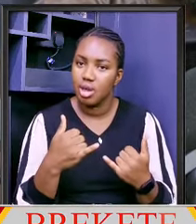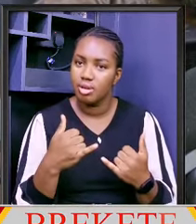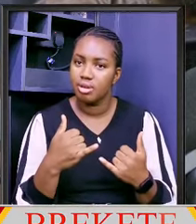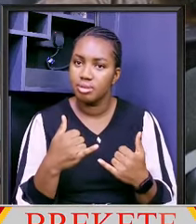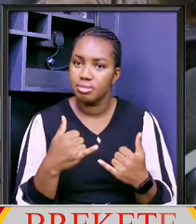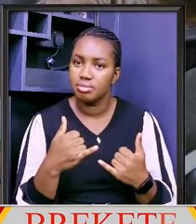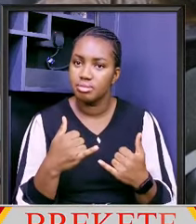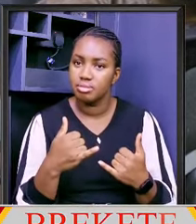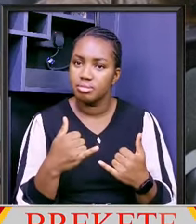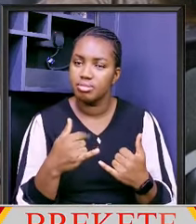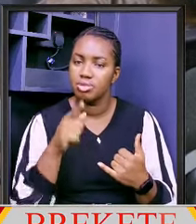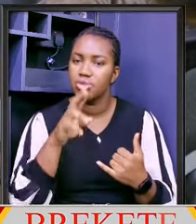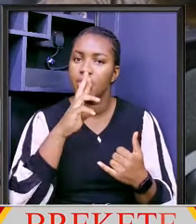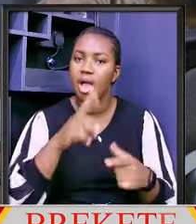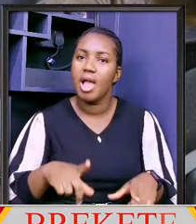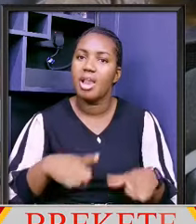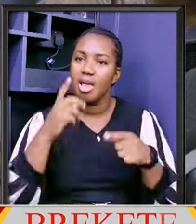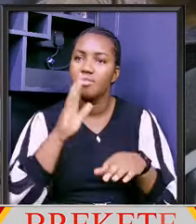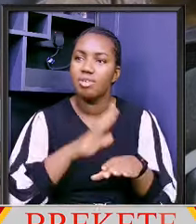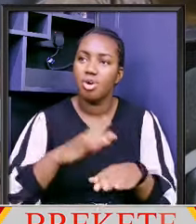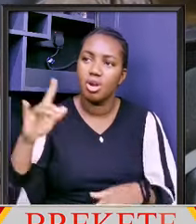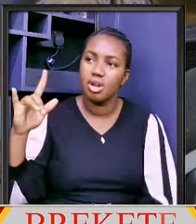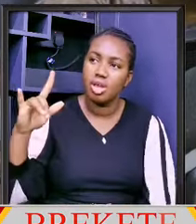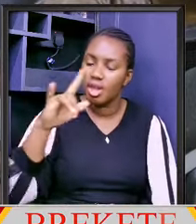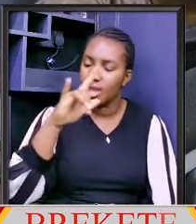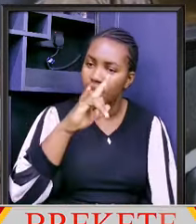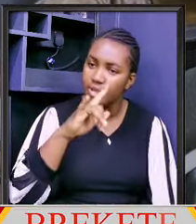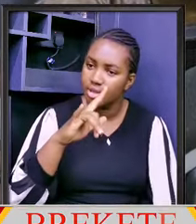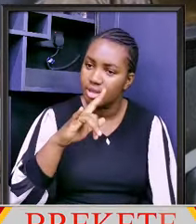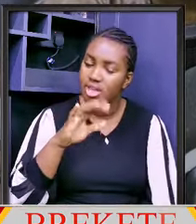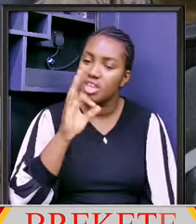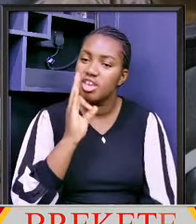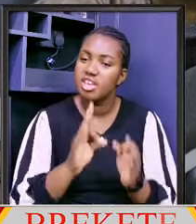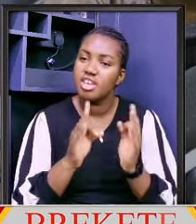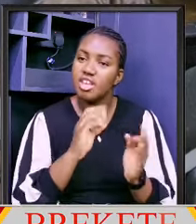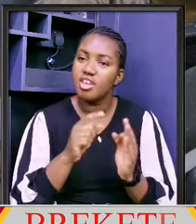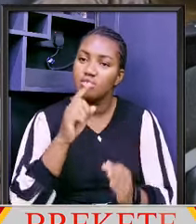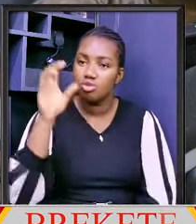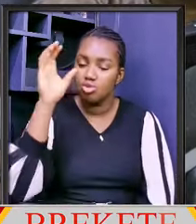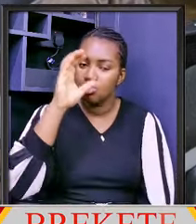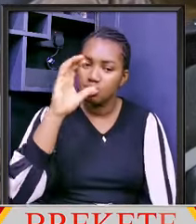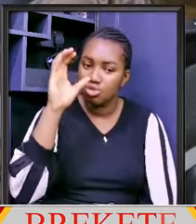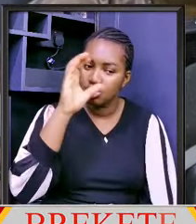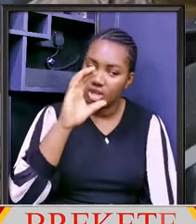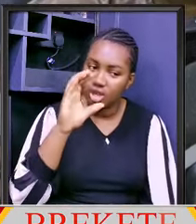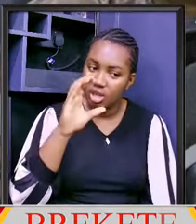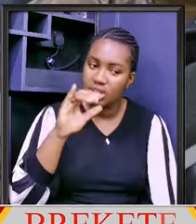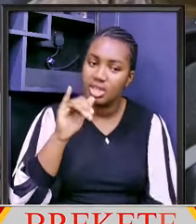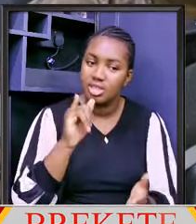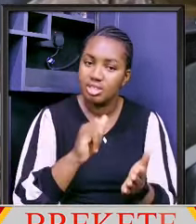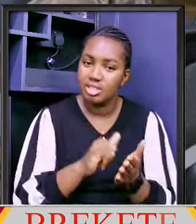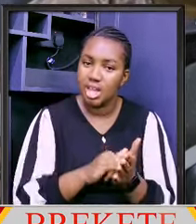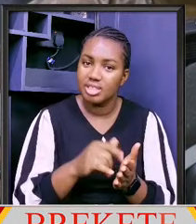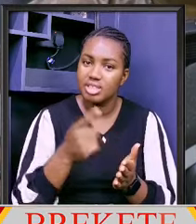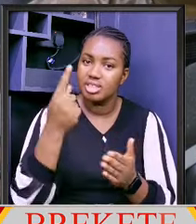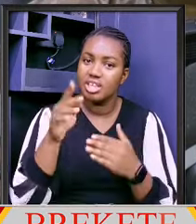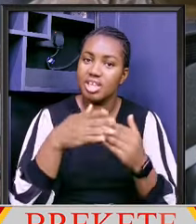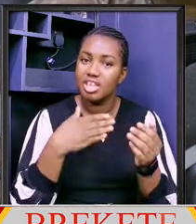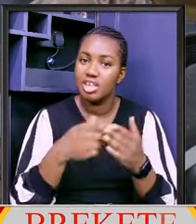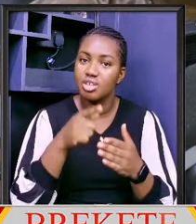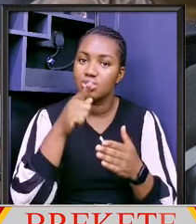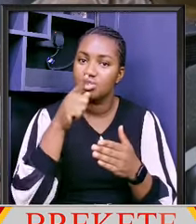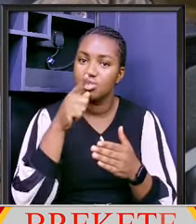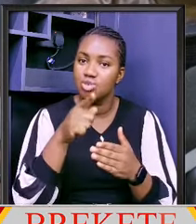You are live on air. I've mentioned it to you already. If I'll attention, if you check that the case you people are treating is not in the